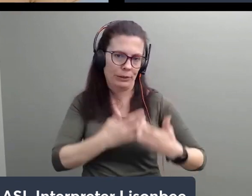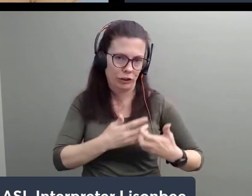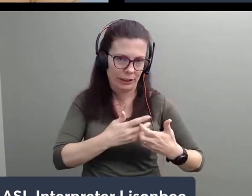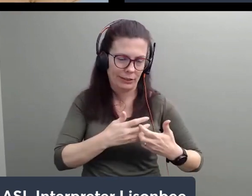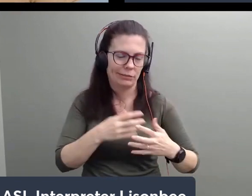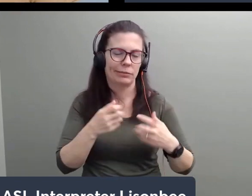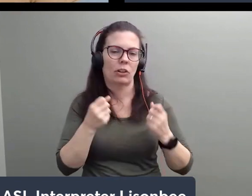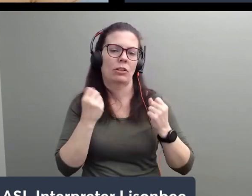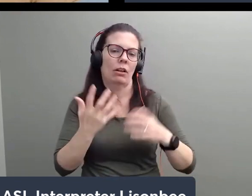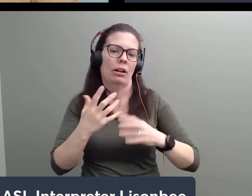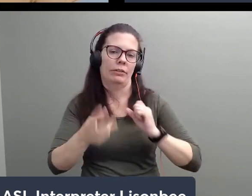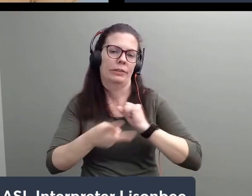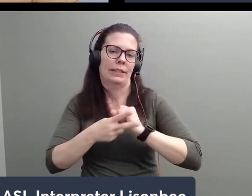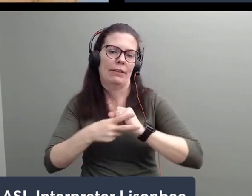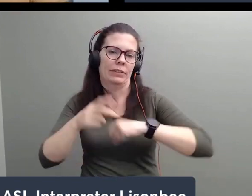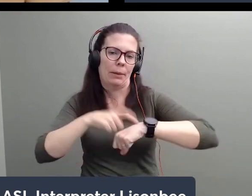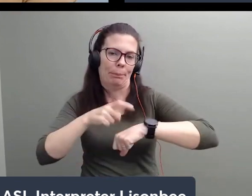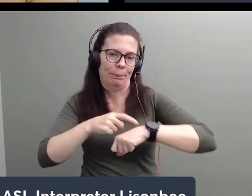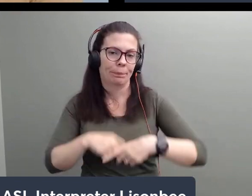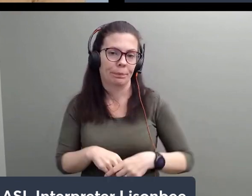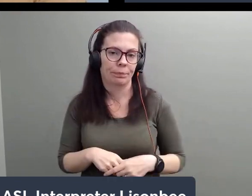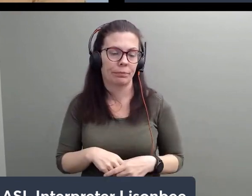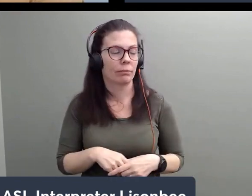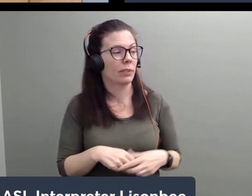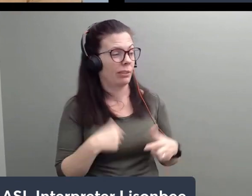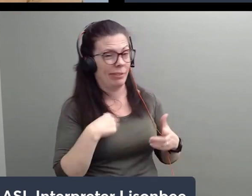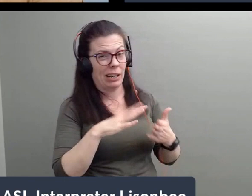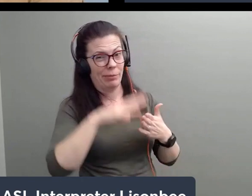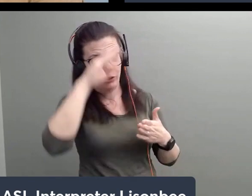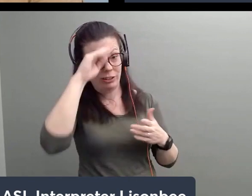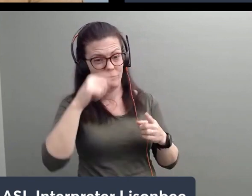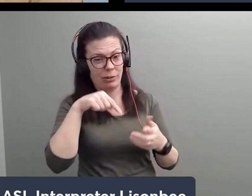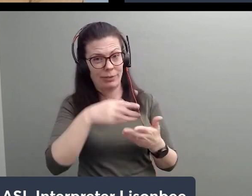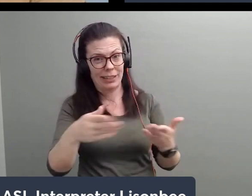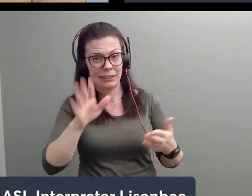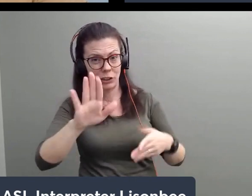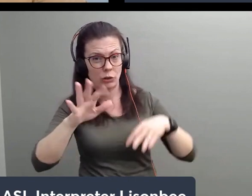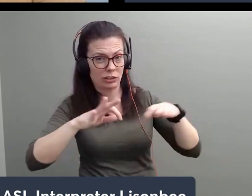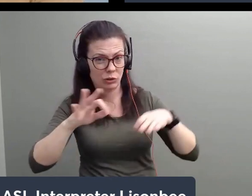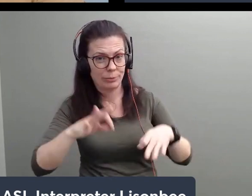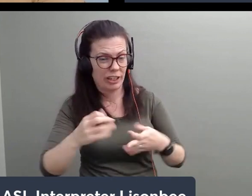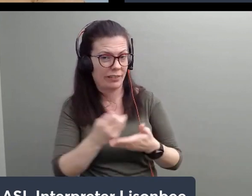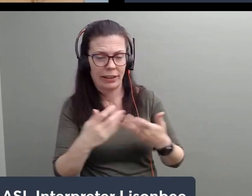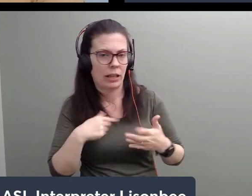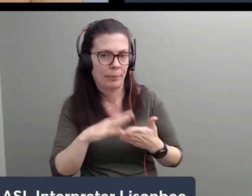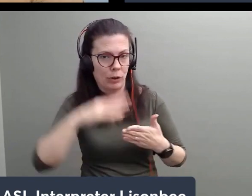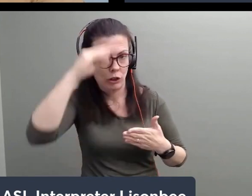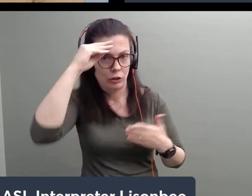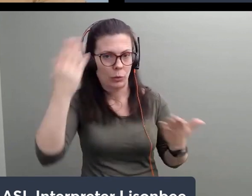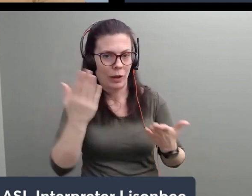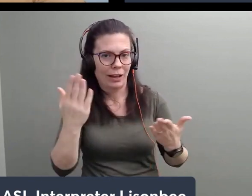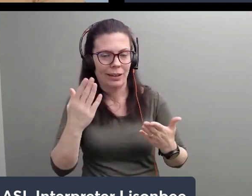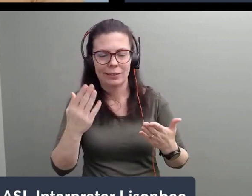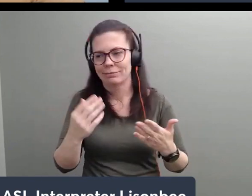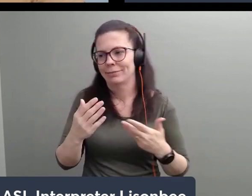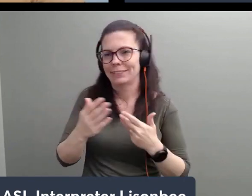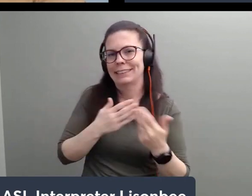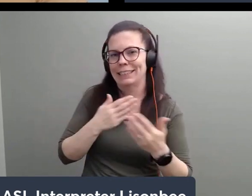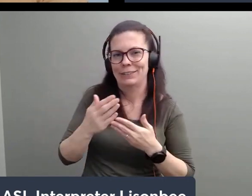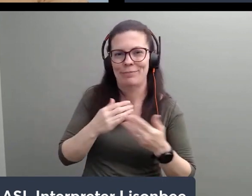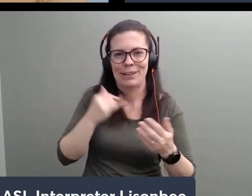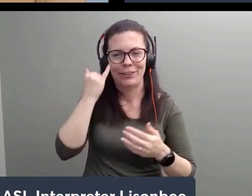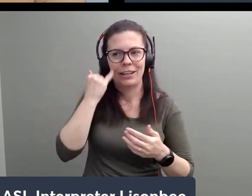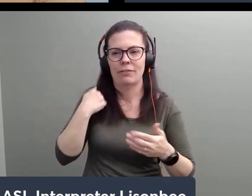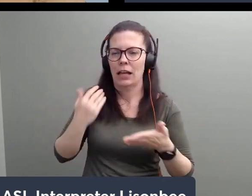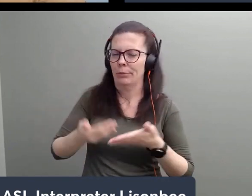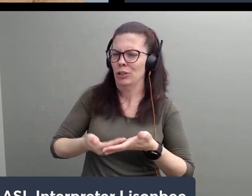lot of time back. Well, the thing that I'm taking away from this and all of your descriptions is that it doesn't matter whether I am a